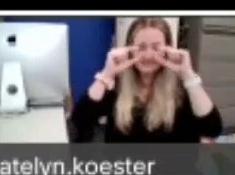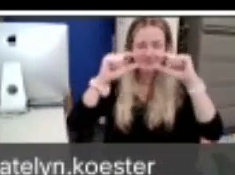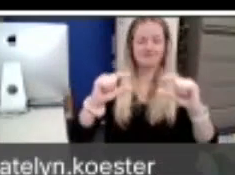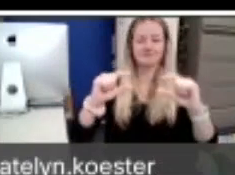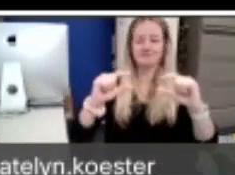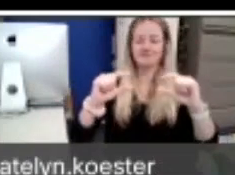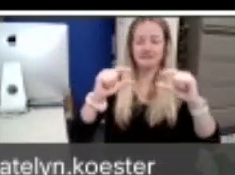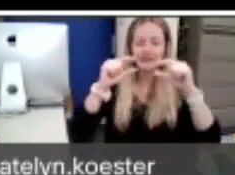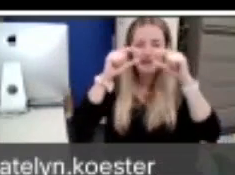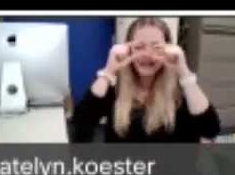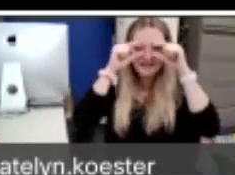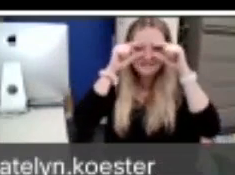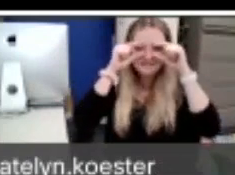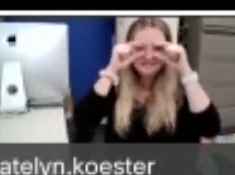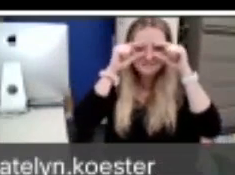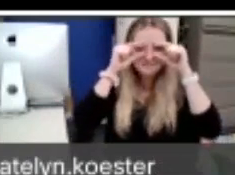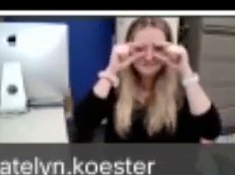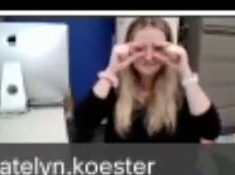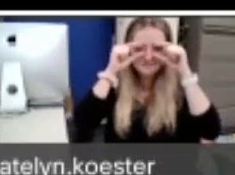Glasses.